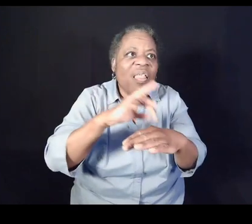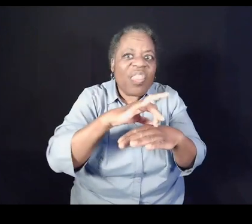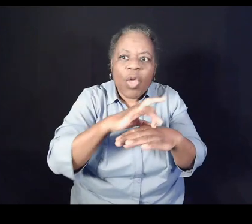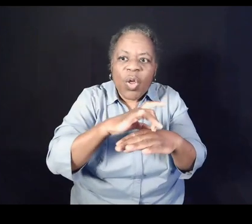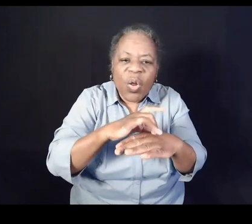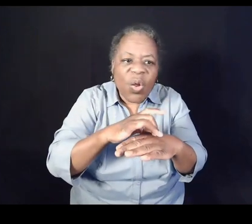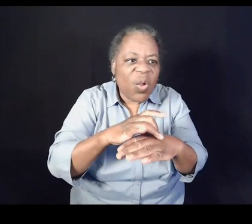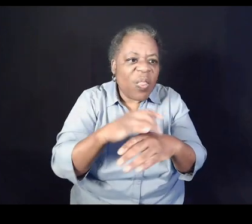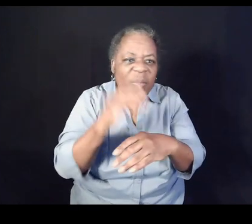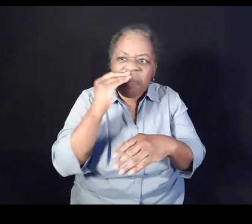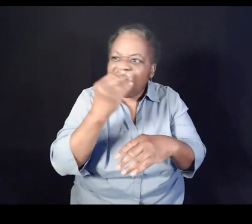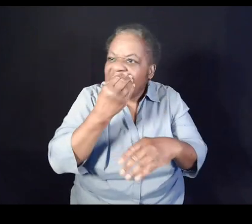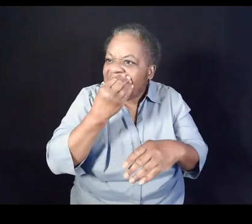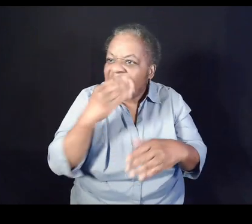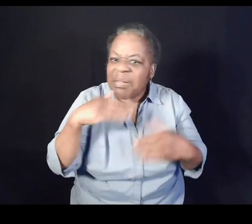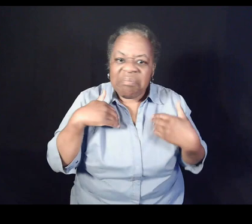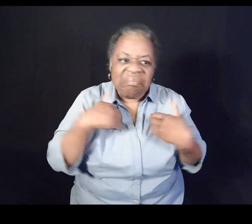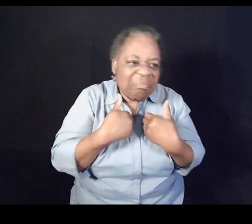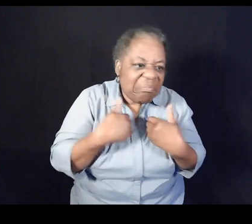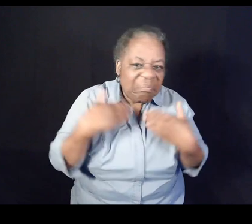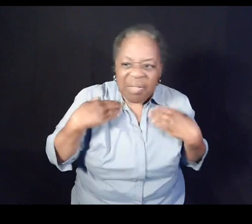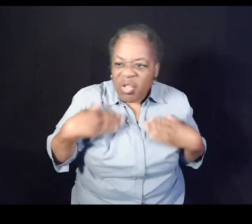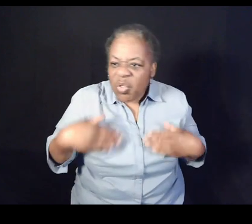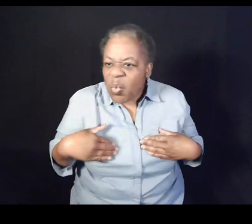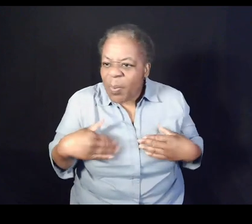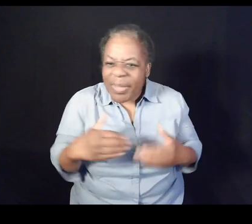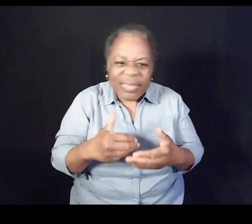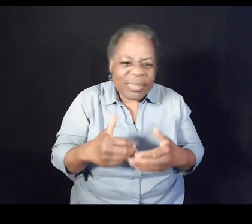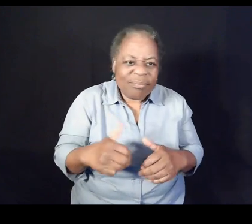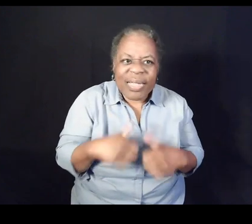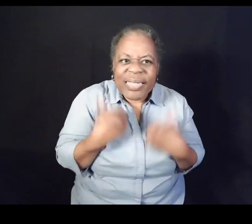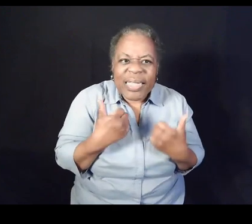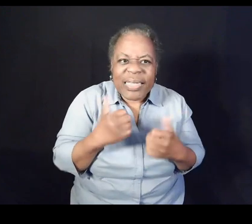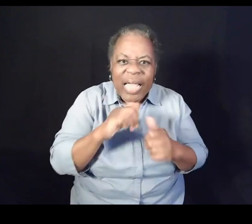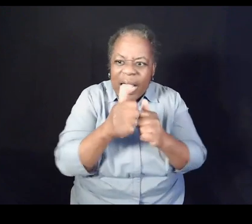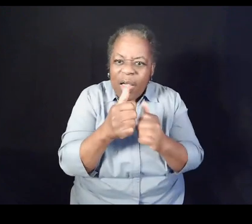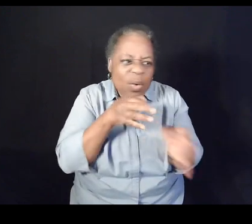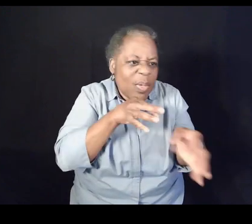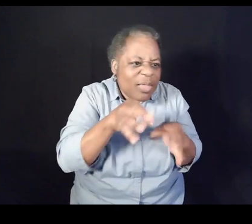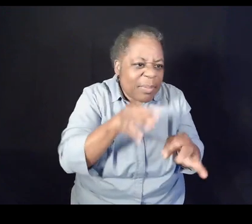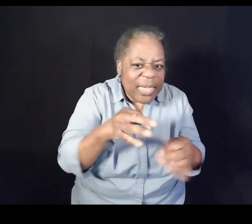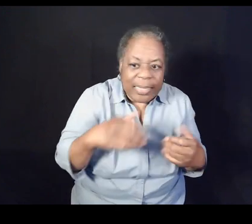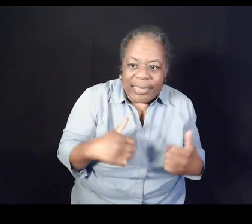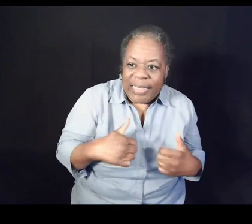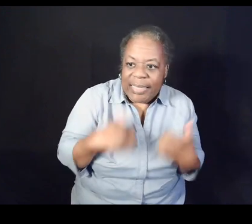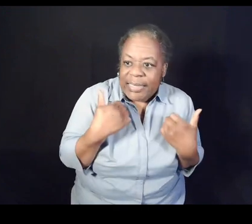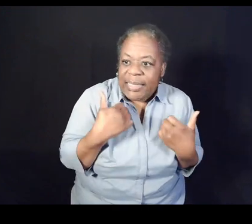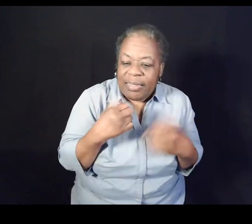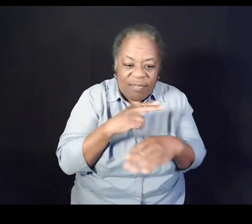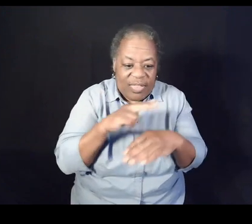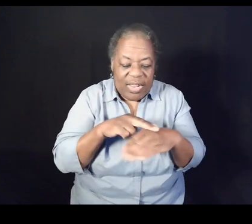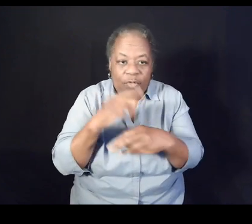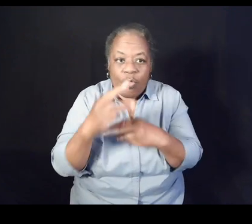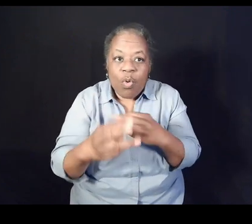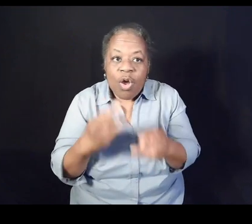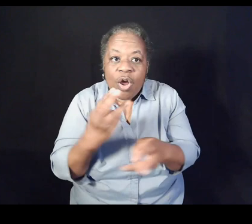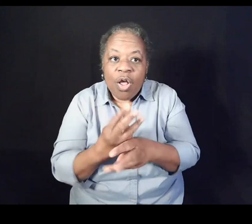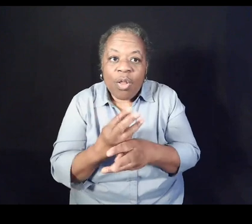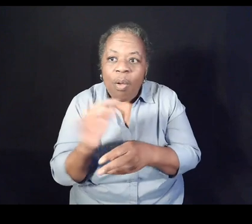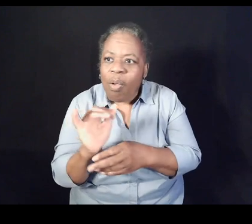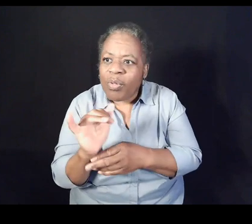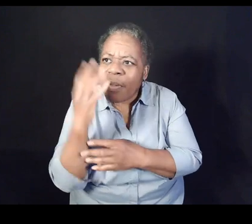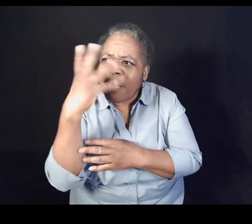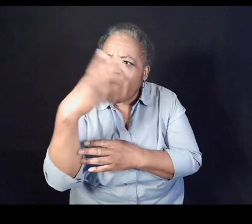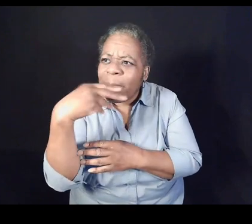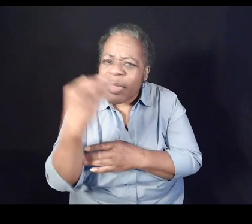and fauna, human beings. How do we explain not just the existence of the natural world, but the beauty and